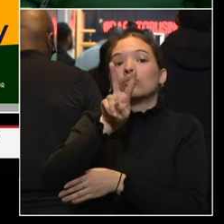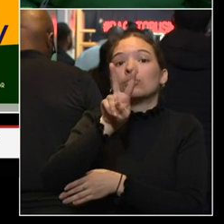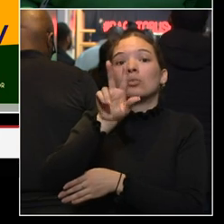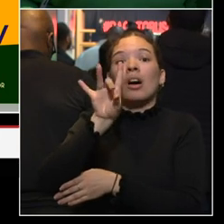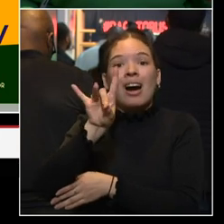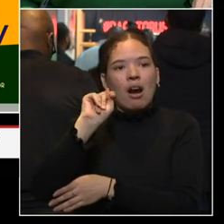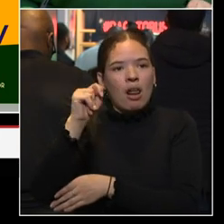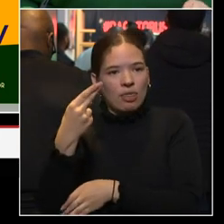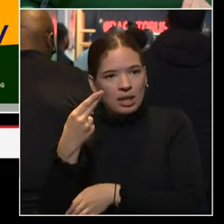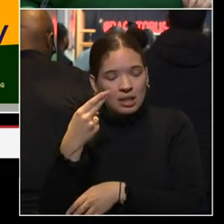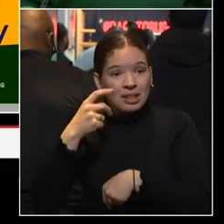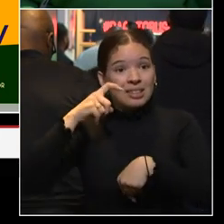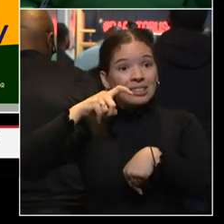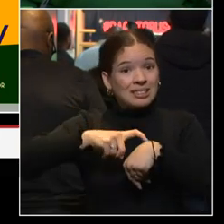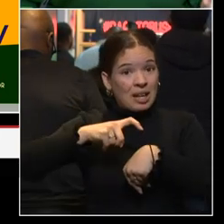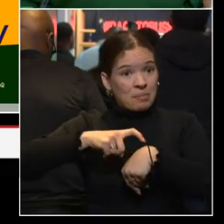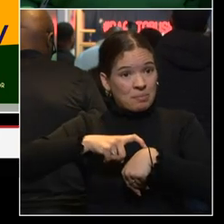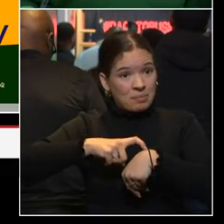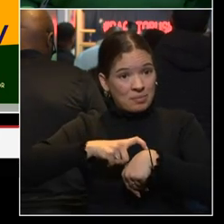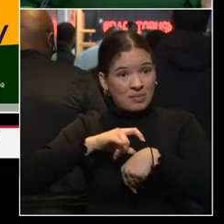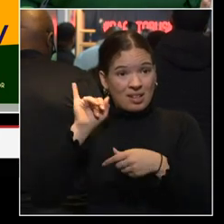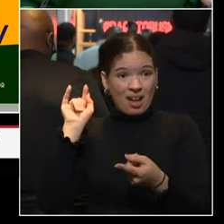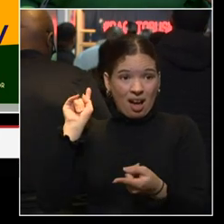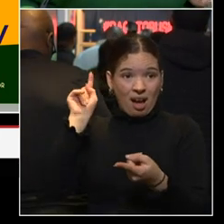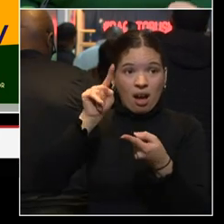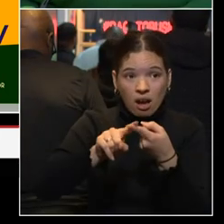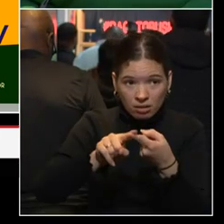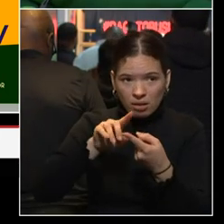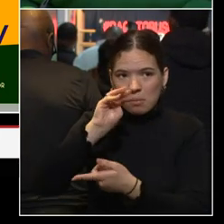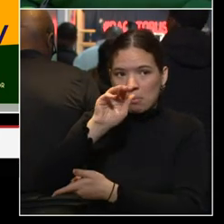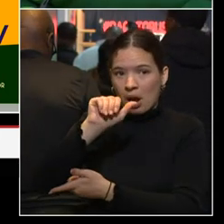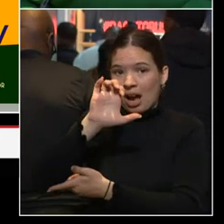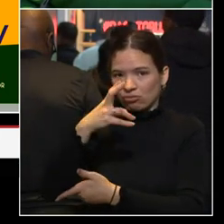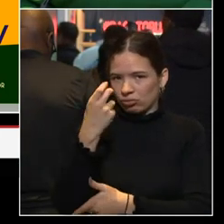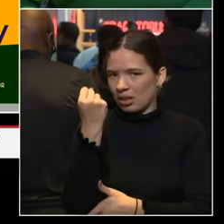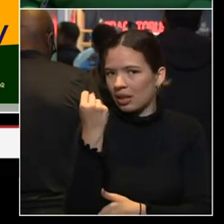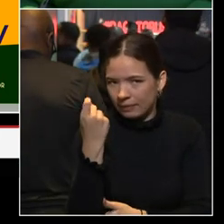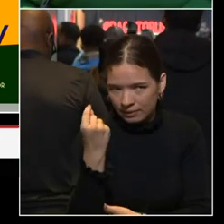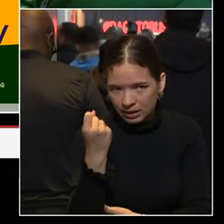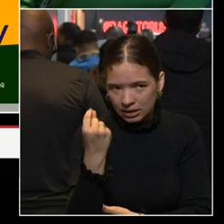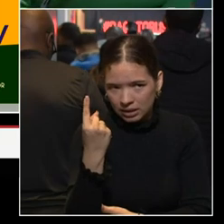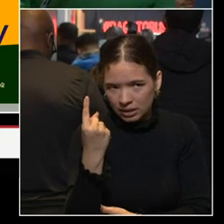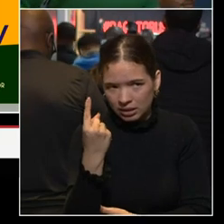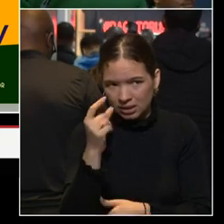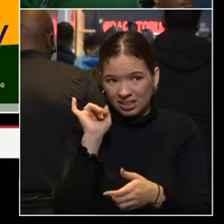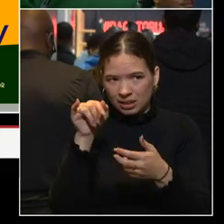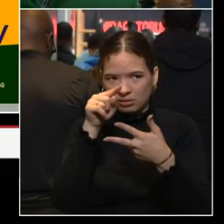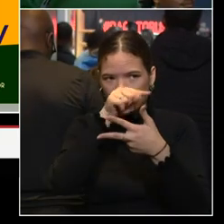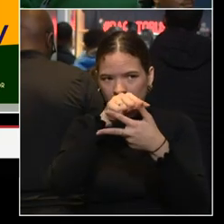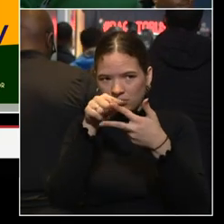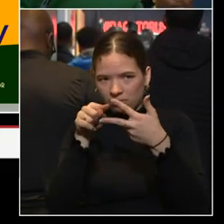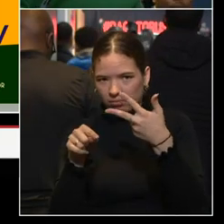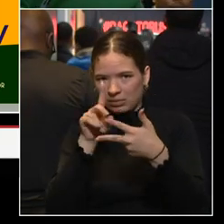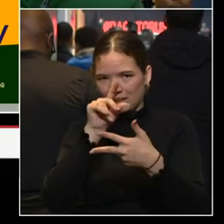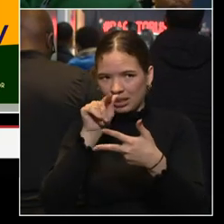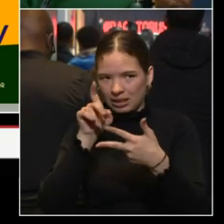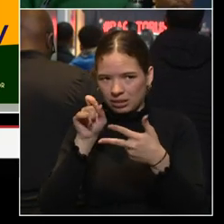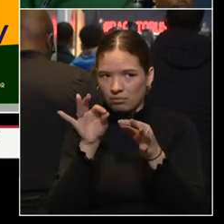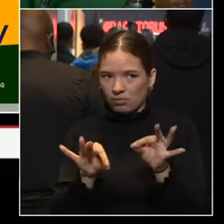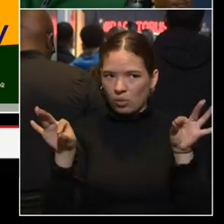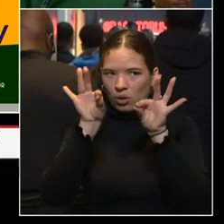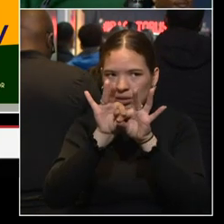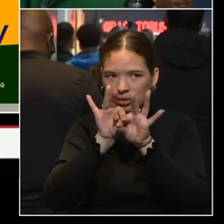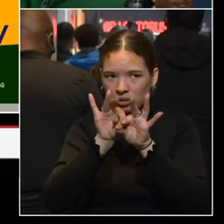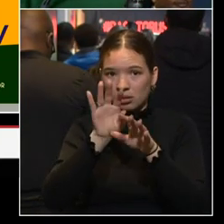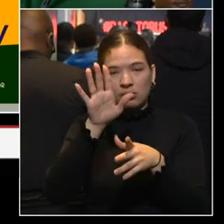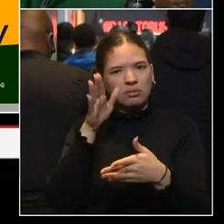on March 11th. March 11th, the certification date ends. And Mayor, we're back for March